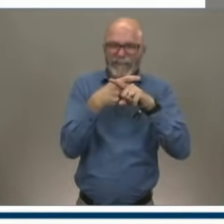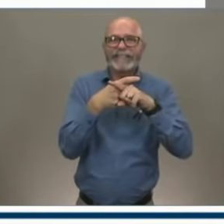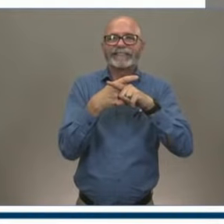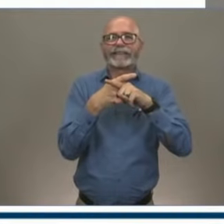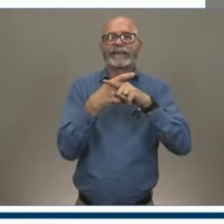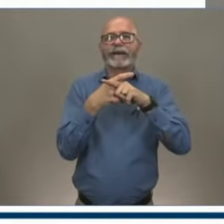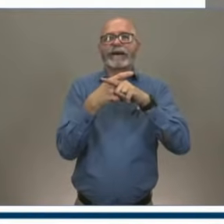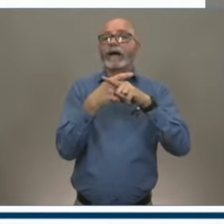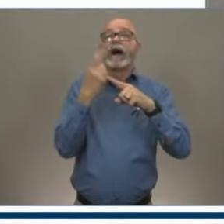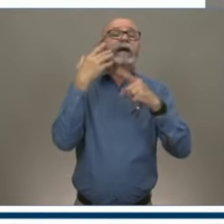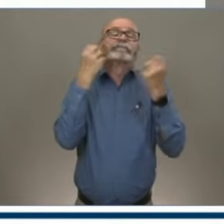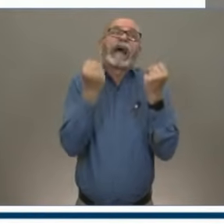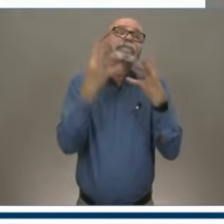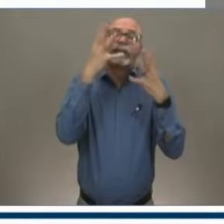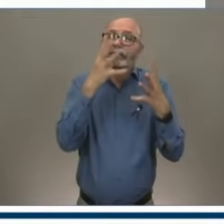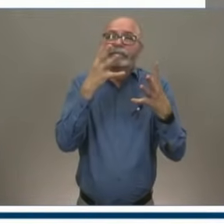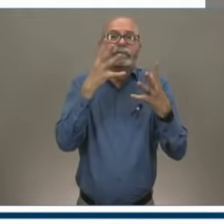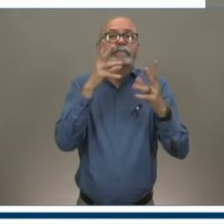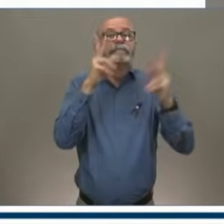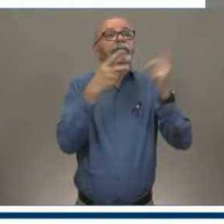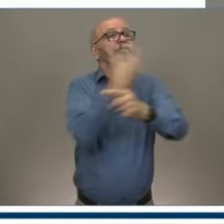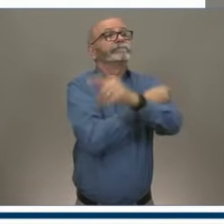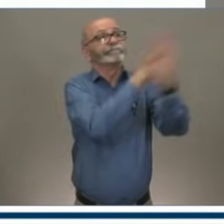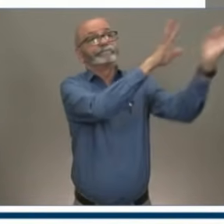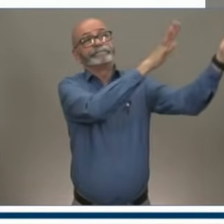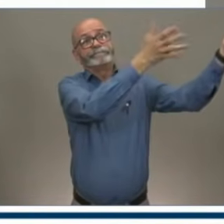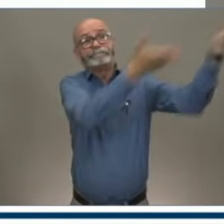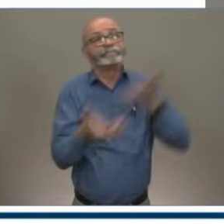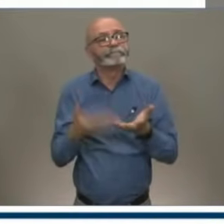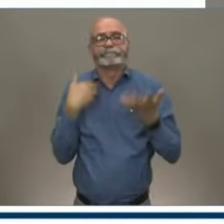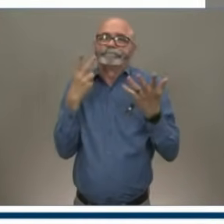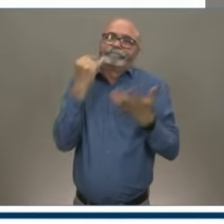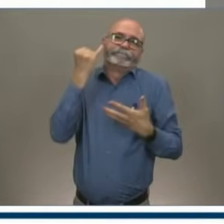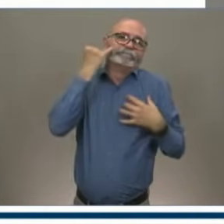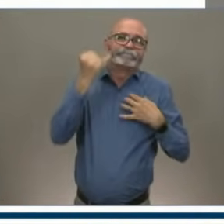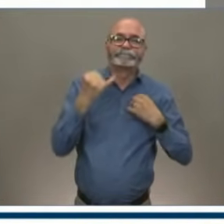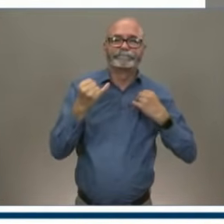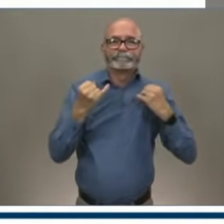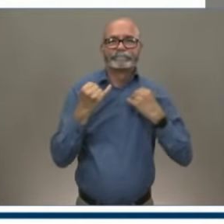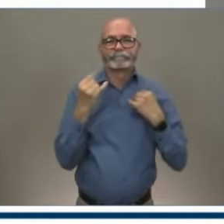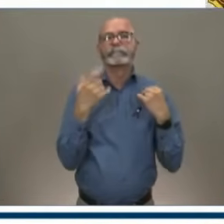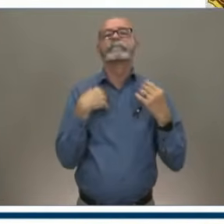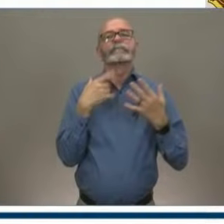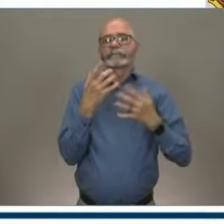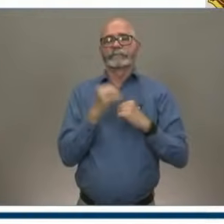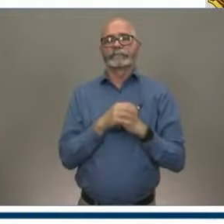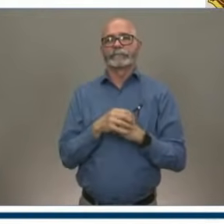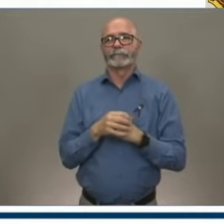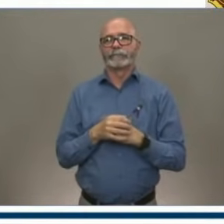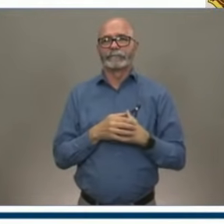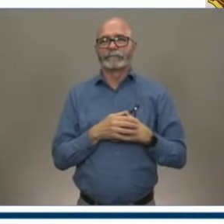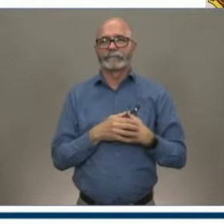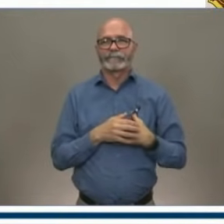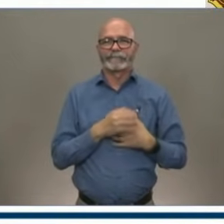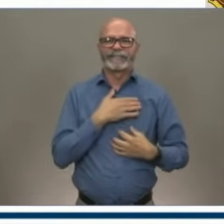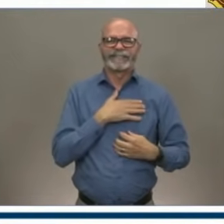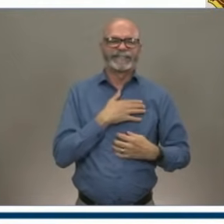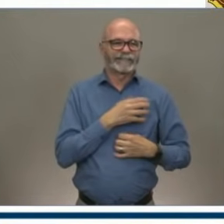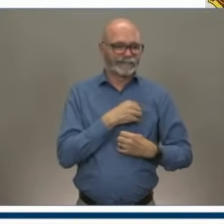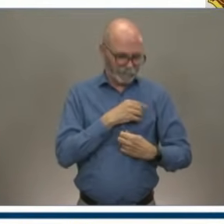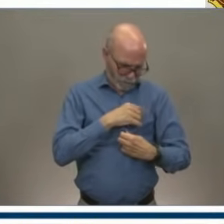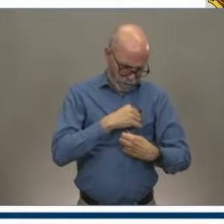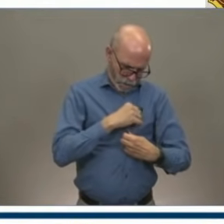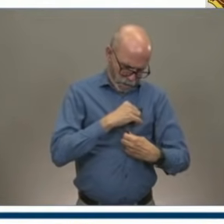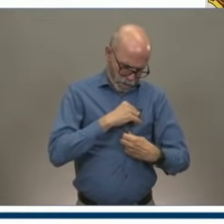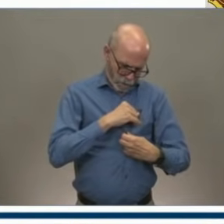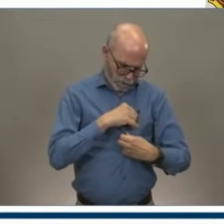how many people are going to be immunized by a certain date at this point in time. Go ahead with your follow-up, Jean. And Premier, as